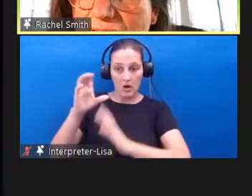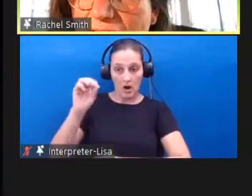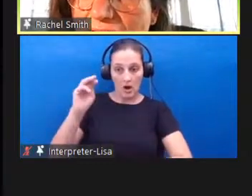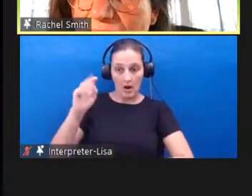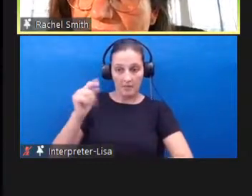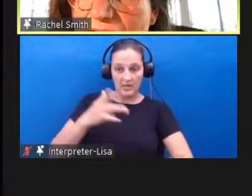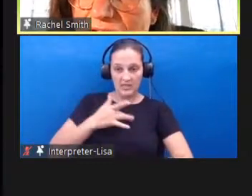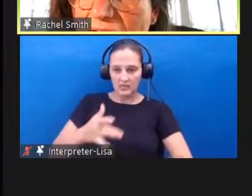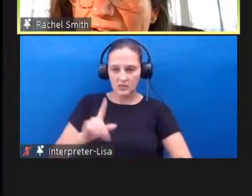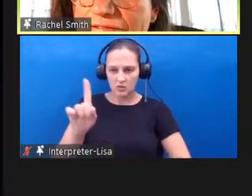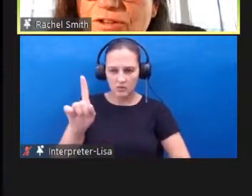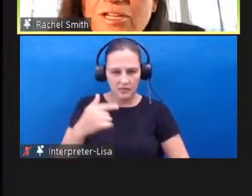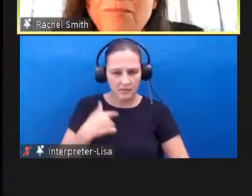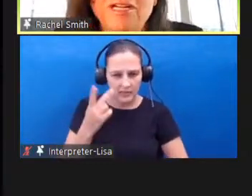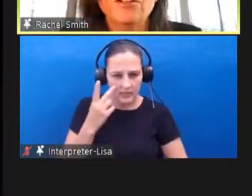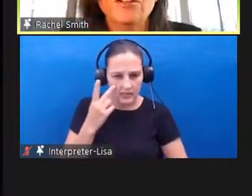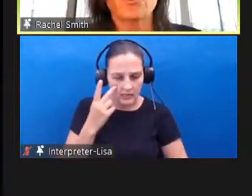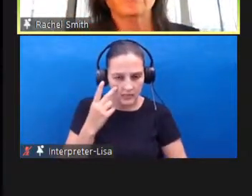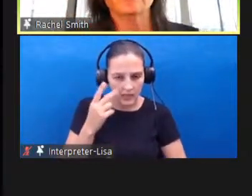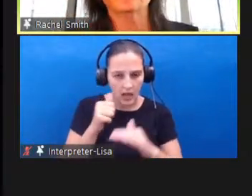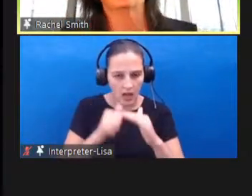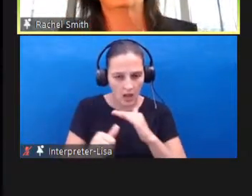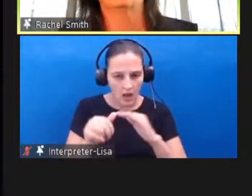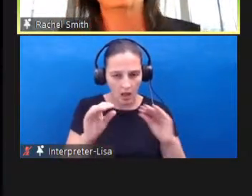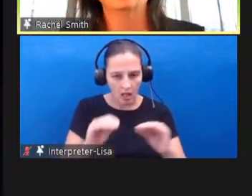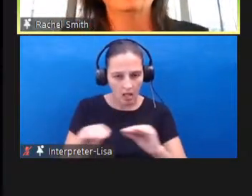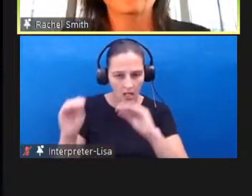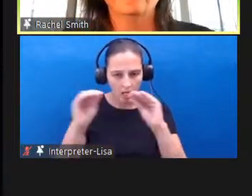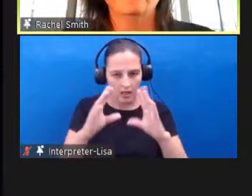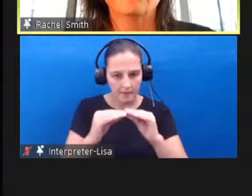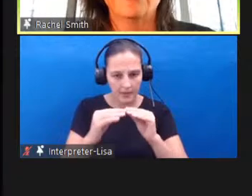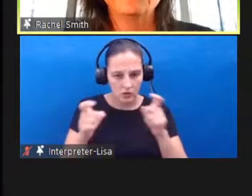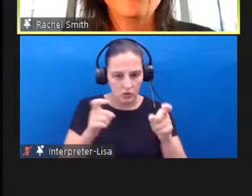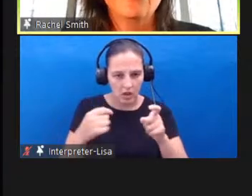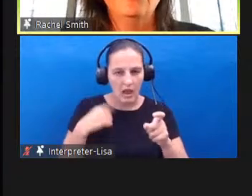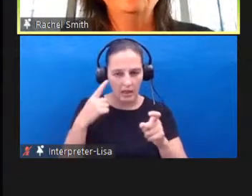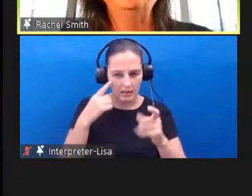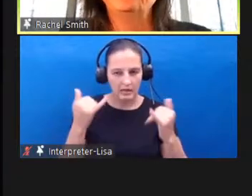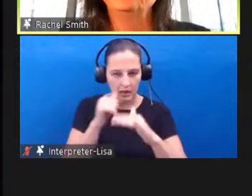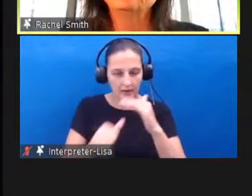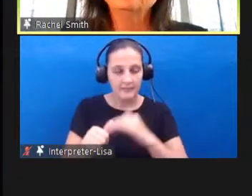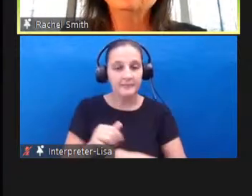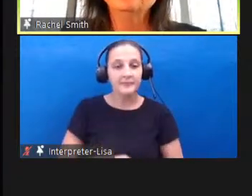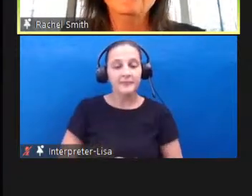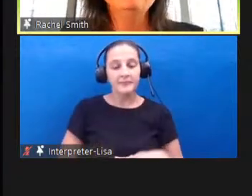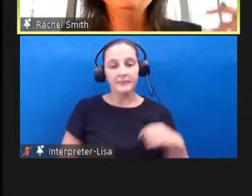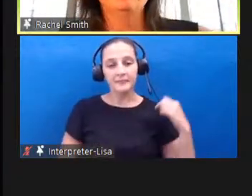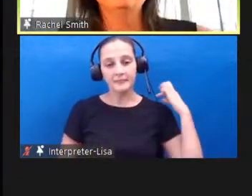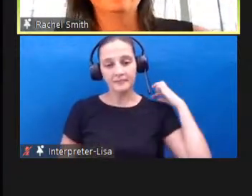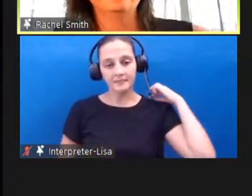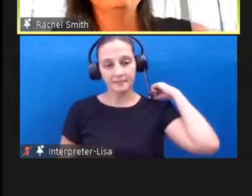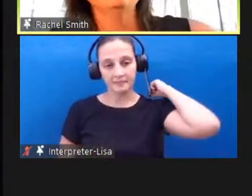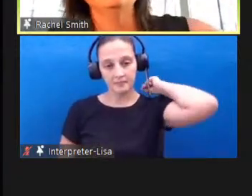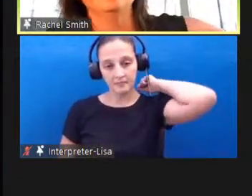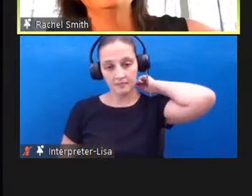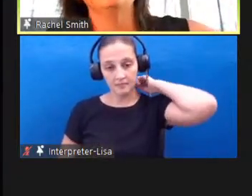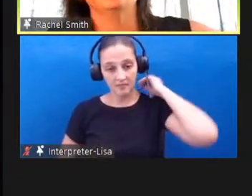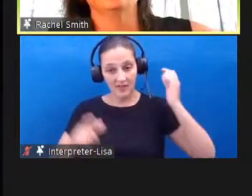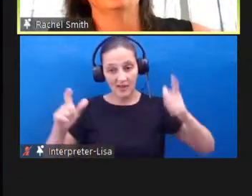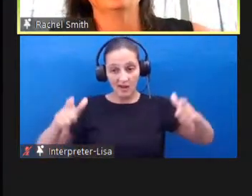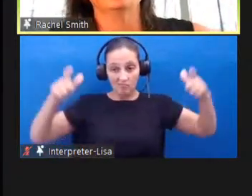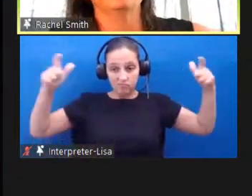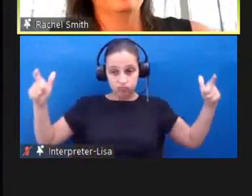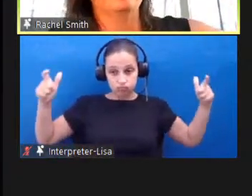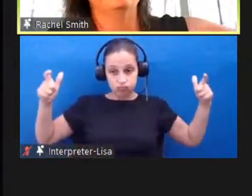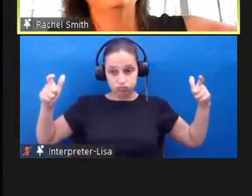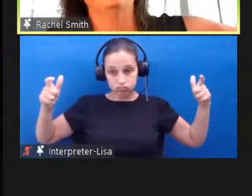hold on a second, let me see, hide floating meeting controls. So there we go. I think I'm hiding them now. And beyond that is the edge of the